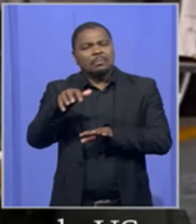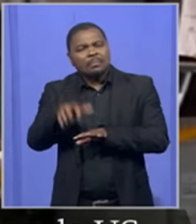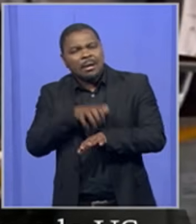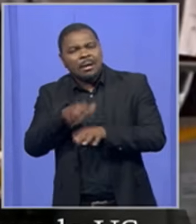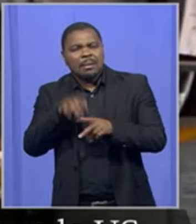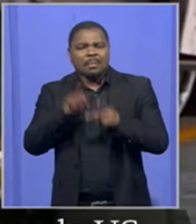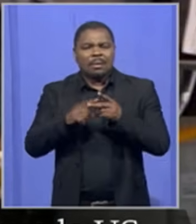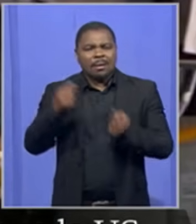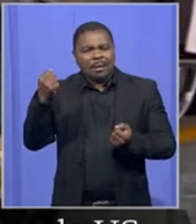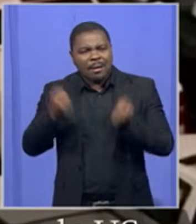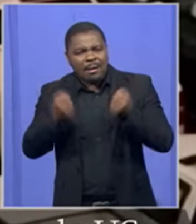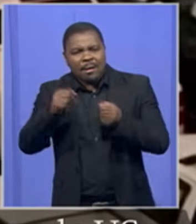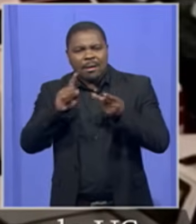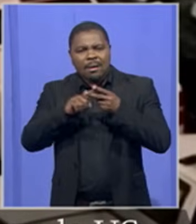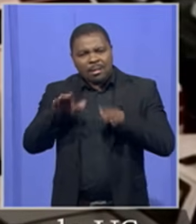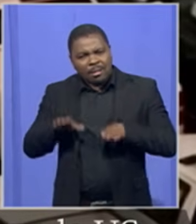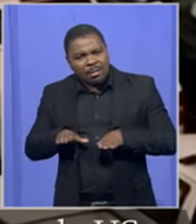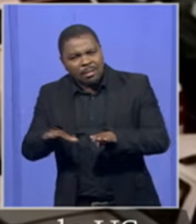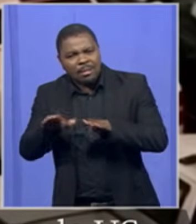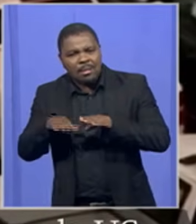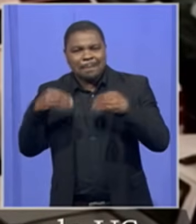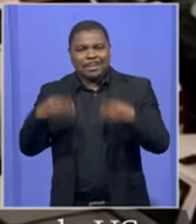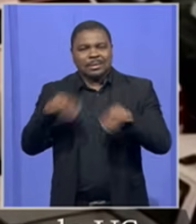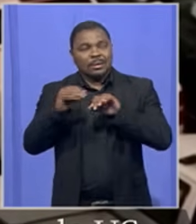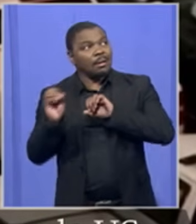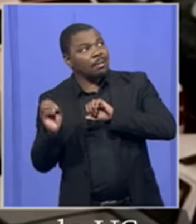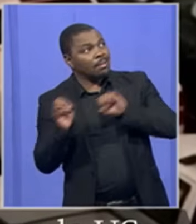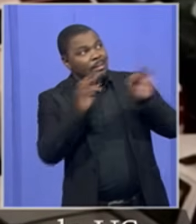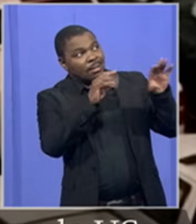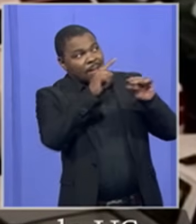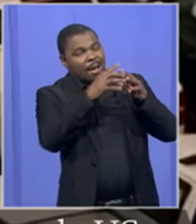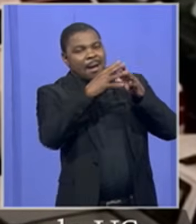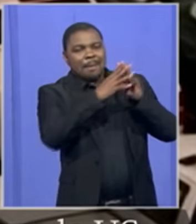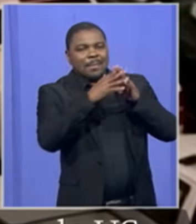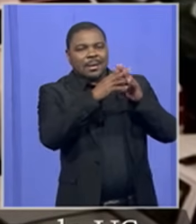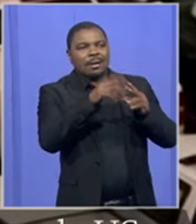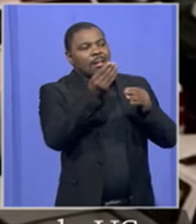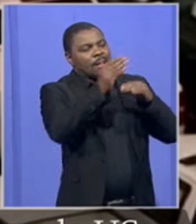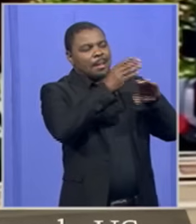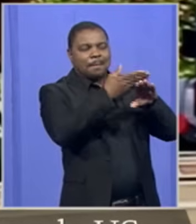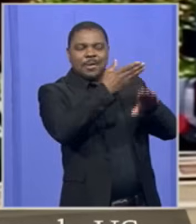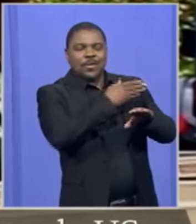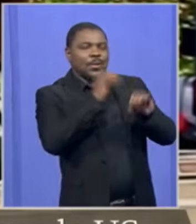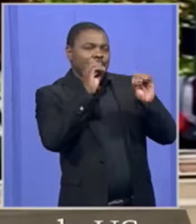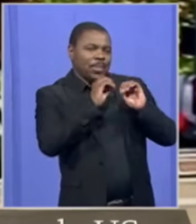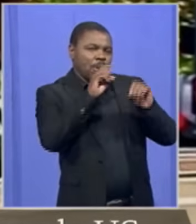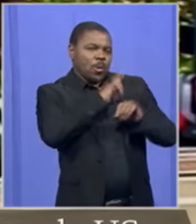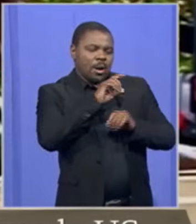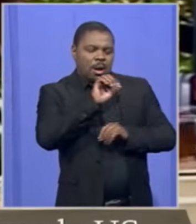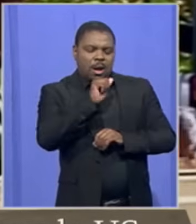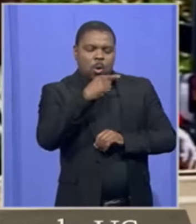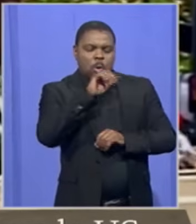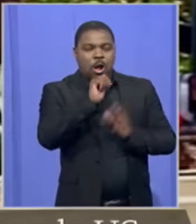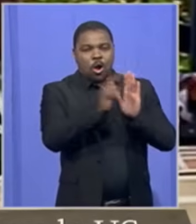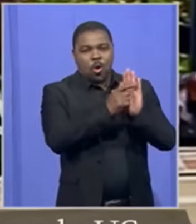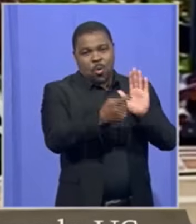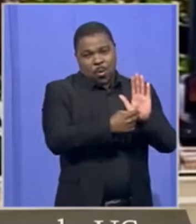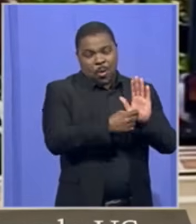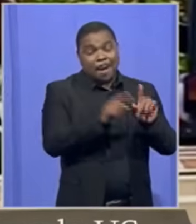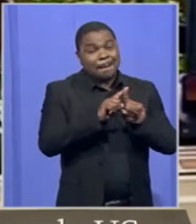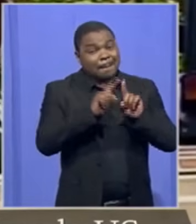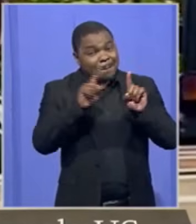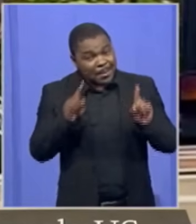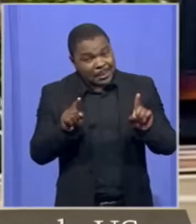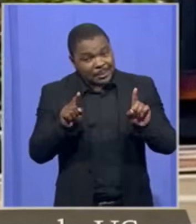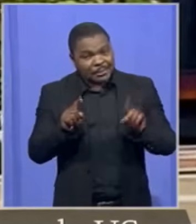le masela a ntse romela dithoto kwa Amerika ntle le lekgetho go ya ka molawana wa AGOA. Le fa go ntse jalo,